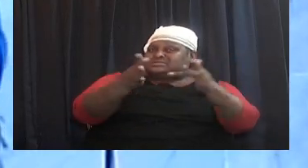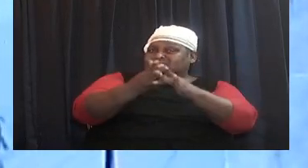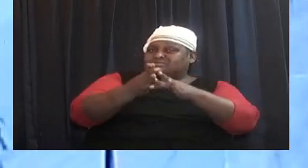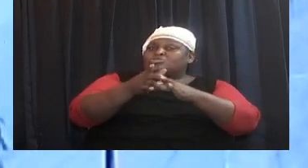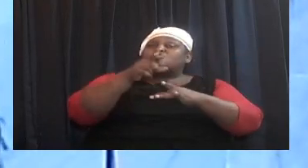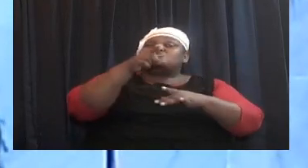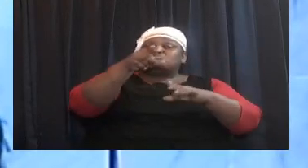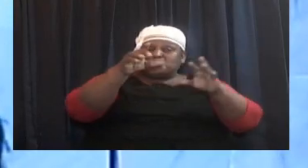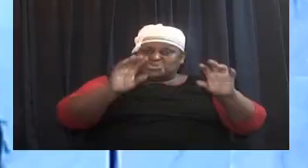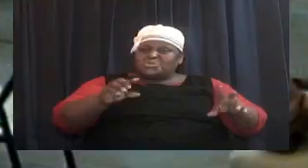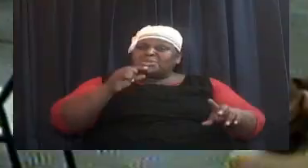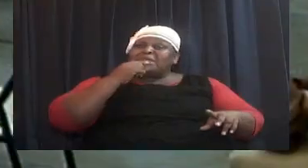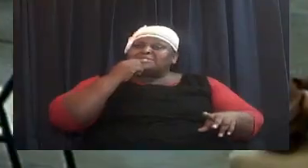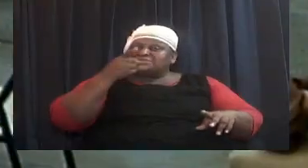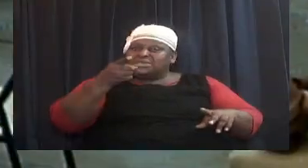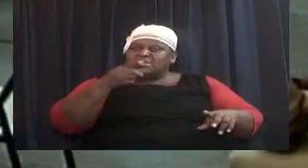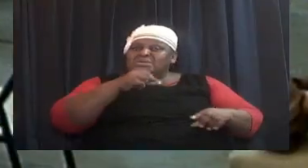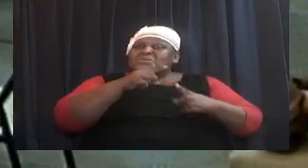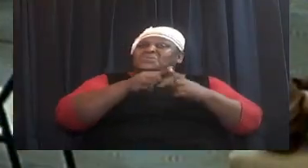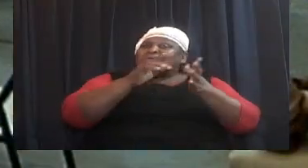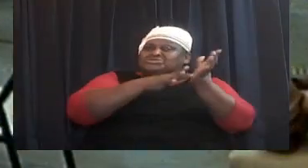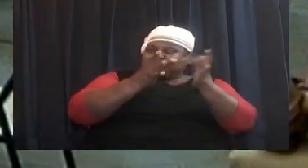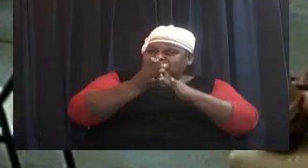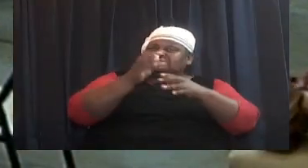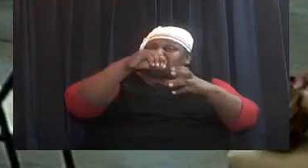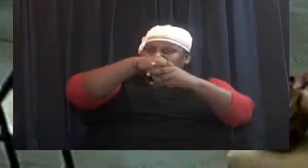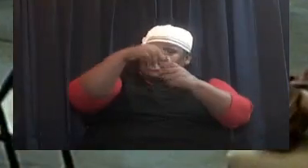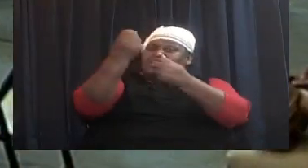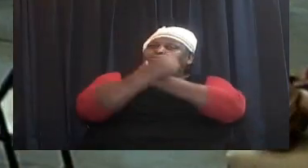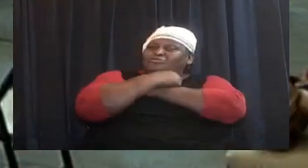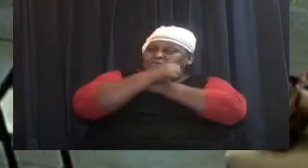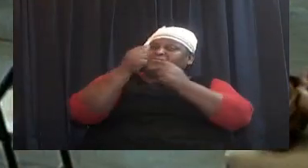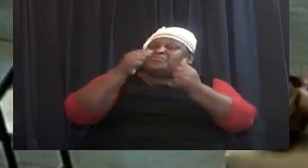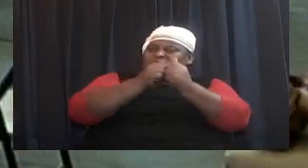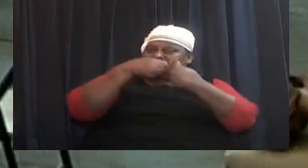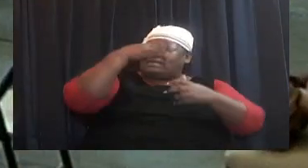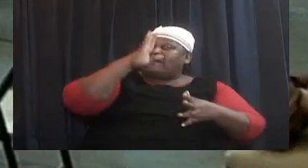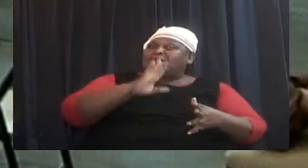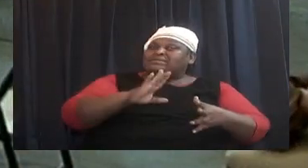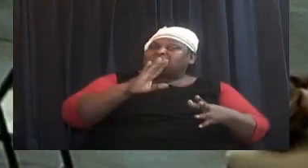You can tell when somebody is in love with God at this moment.